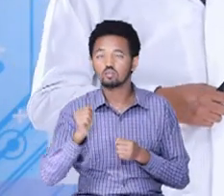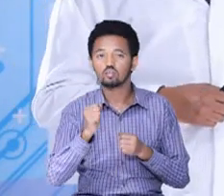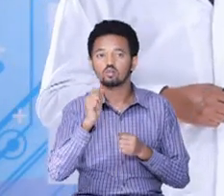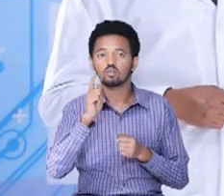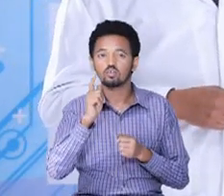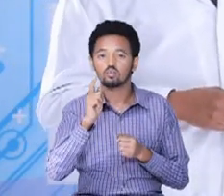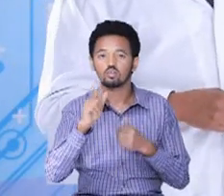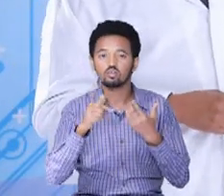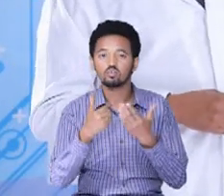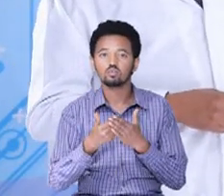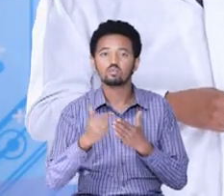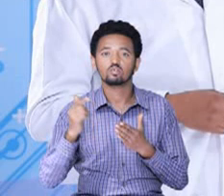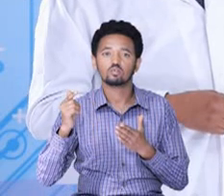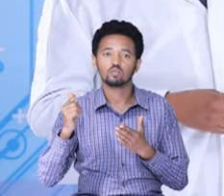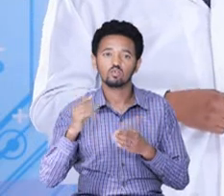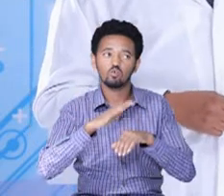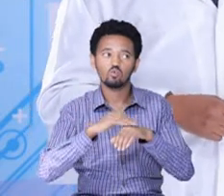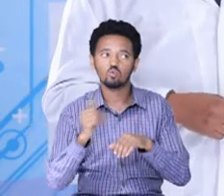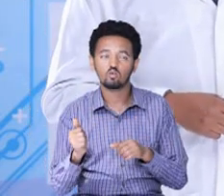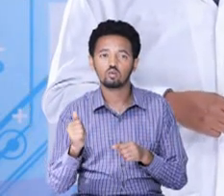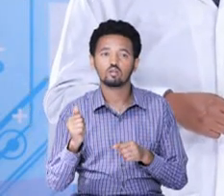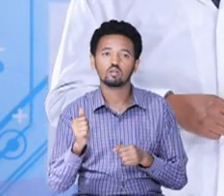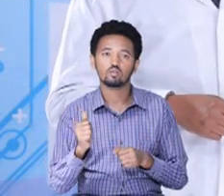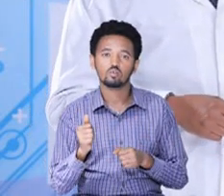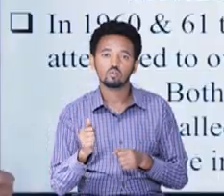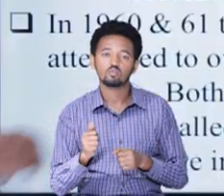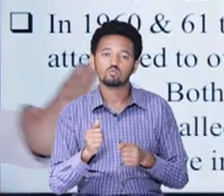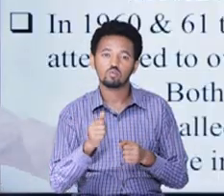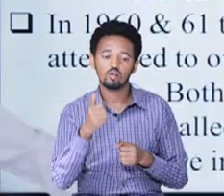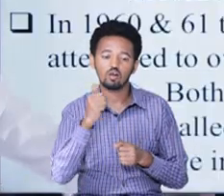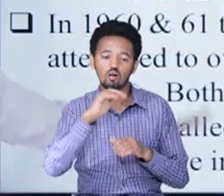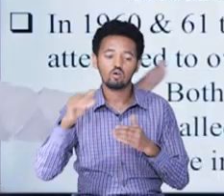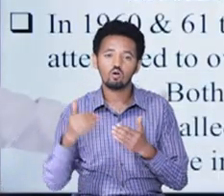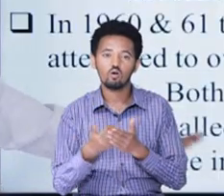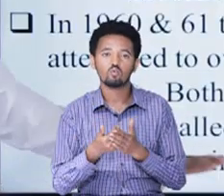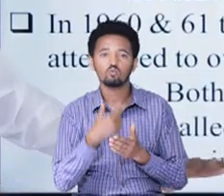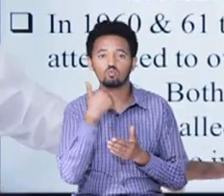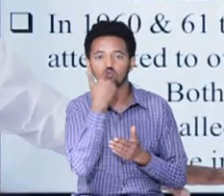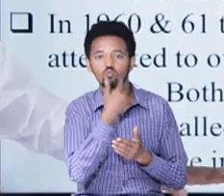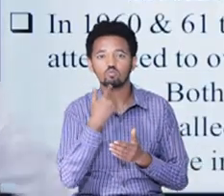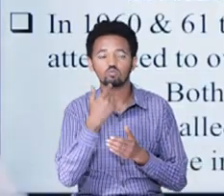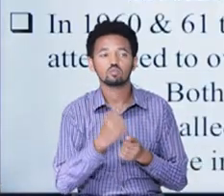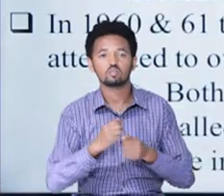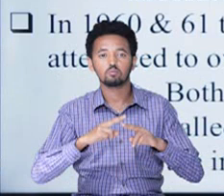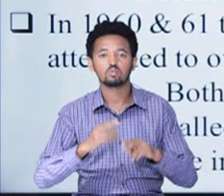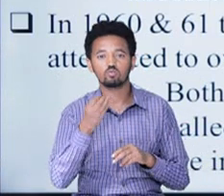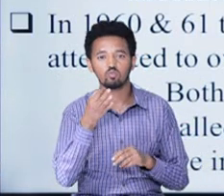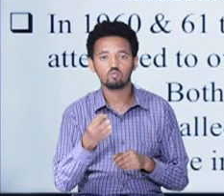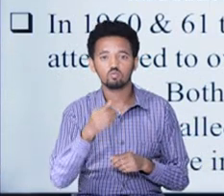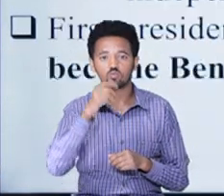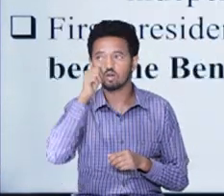and France, terrorist organization called a secret army to attack all who favor independence of